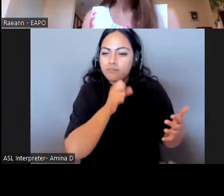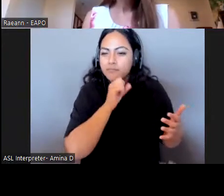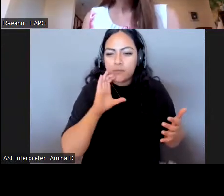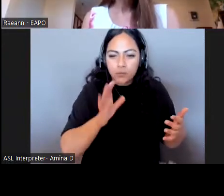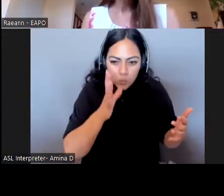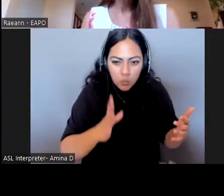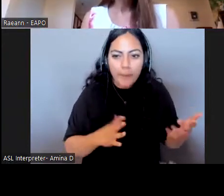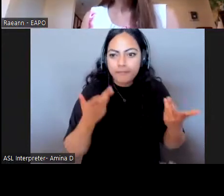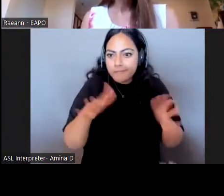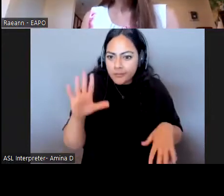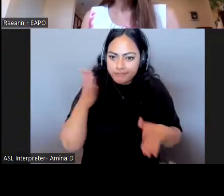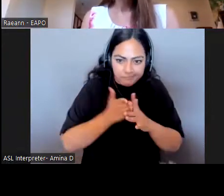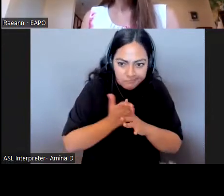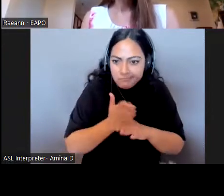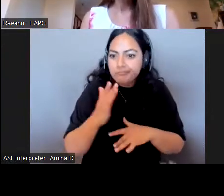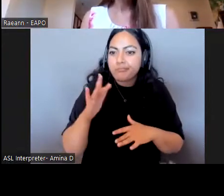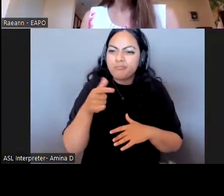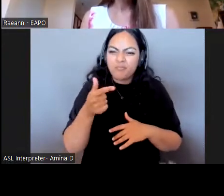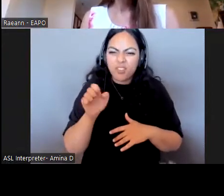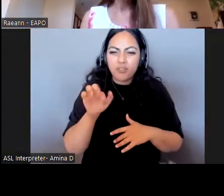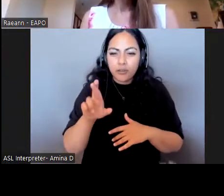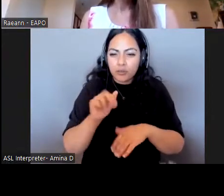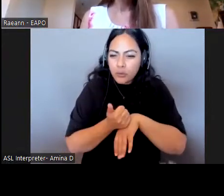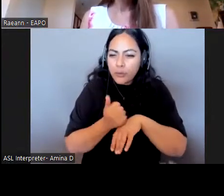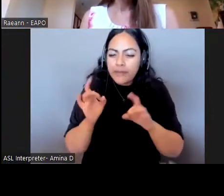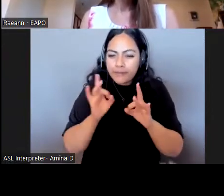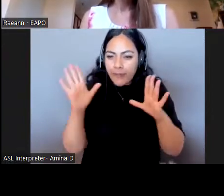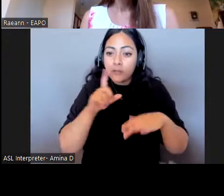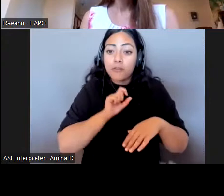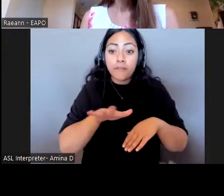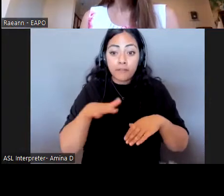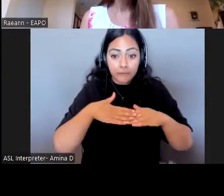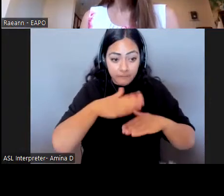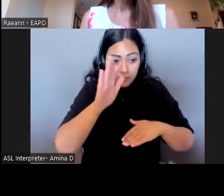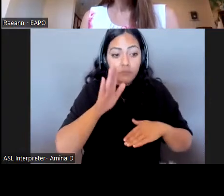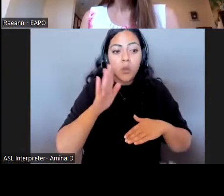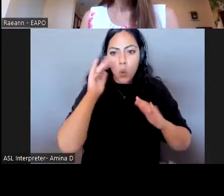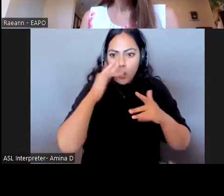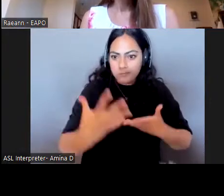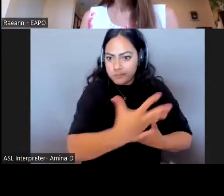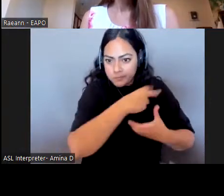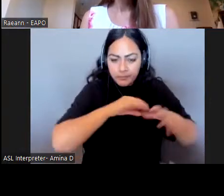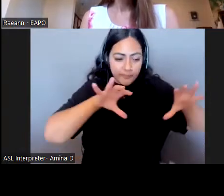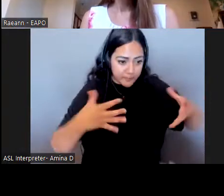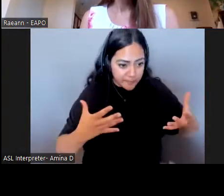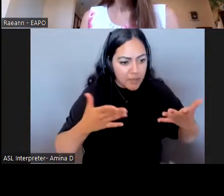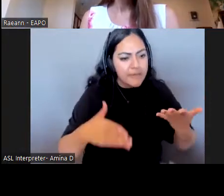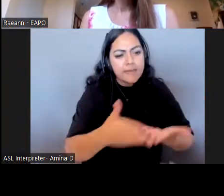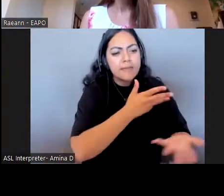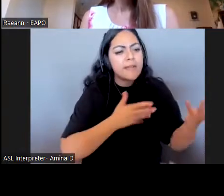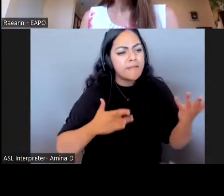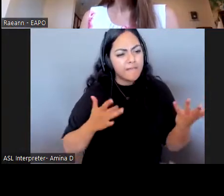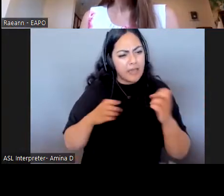violence after the age of 55, and hoping that they will design what they think the